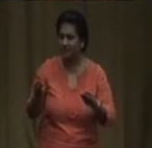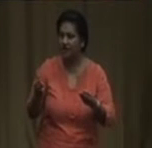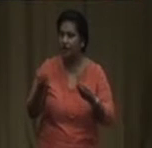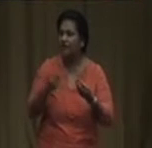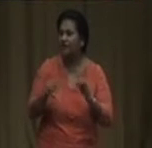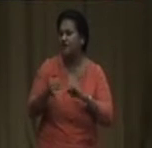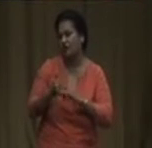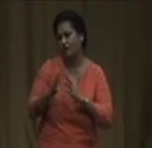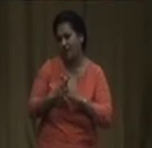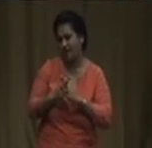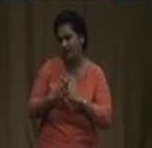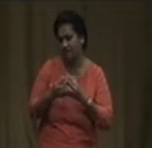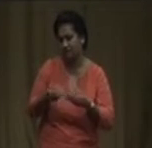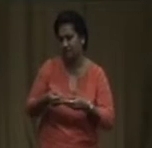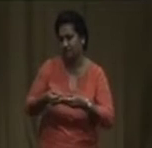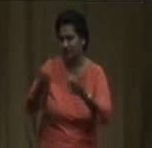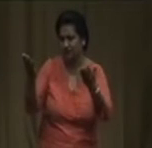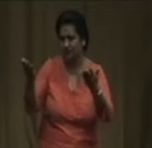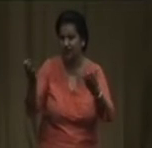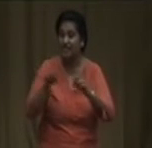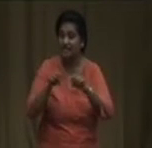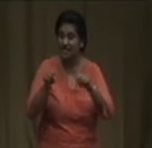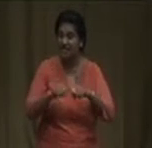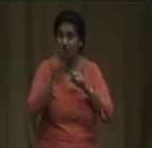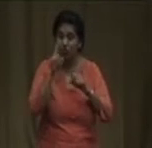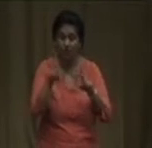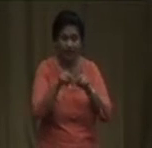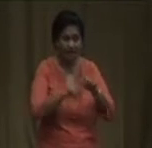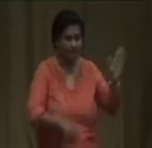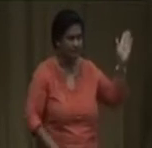software. This is what our system looks like.